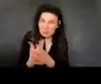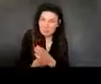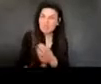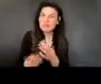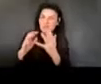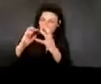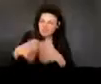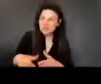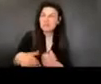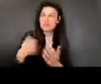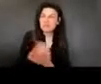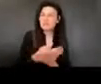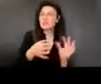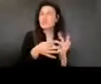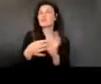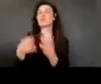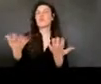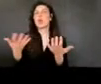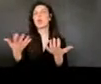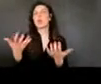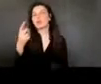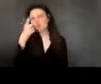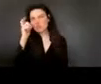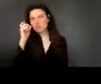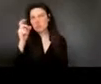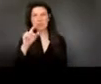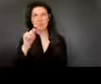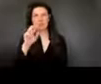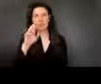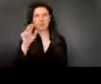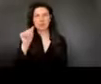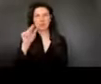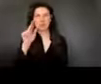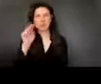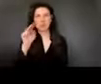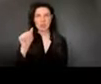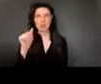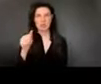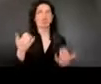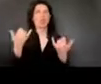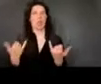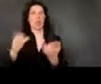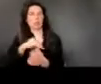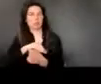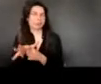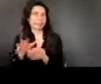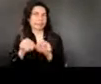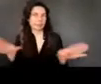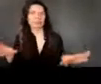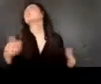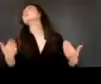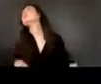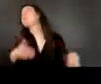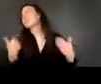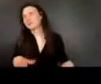being related to the experience of trauma. And I think that this is a really traumatic moment when